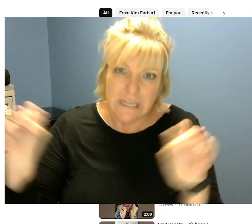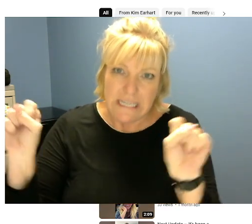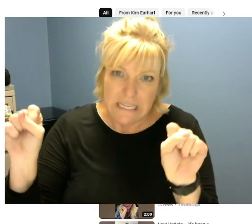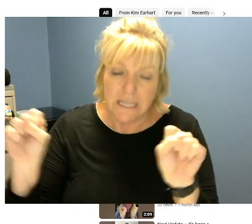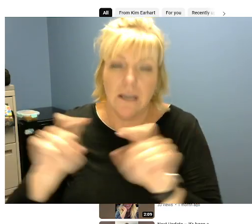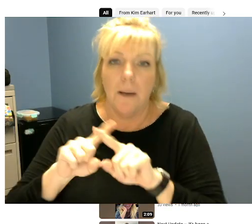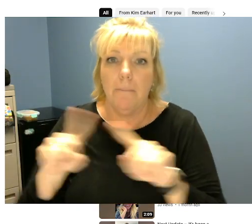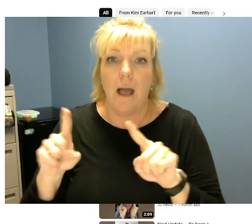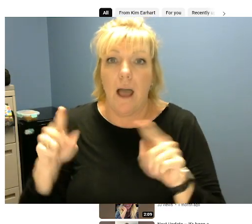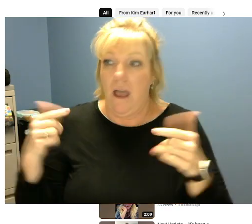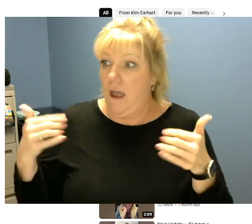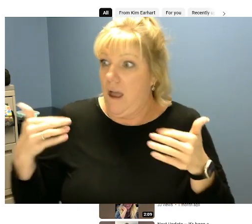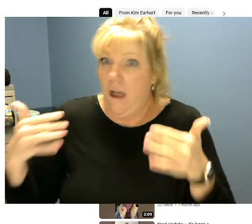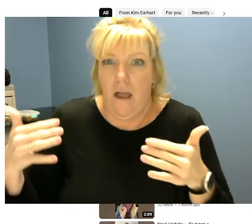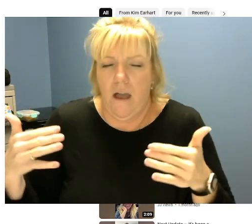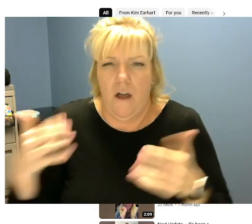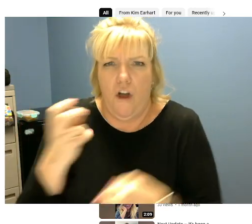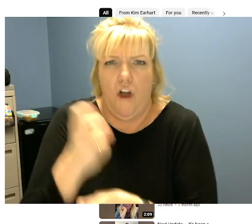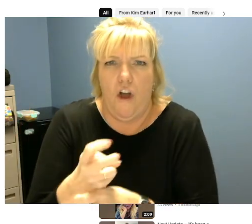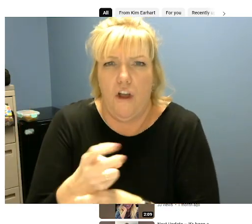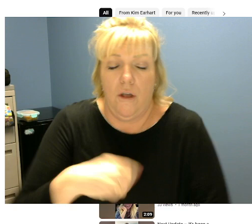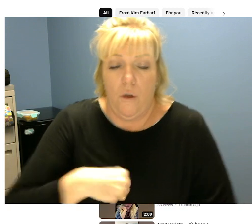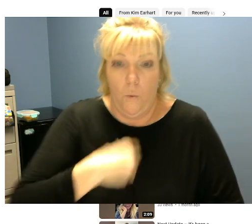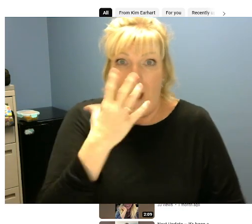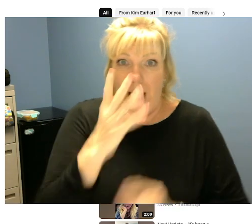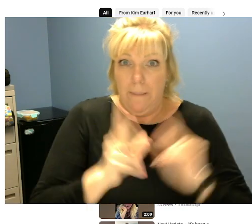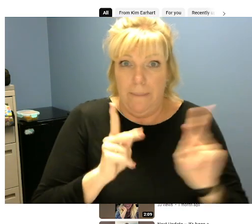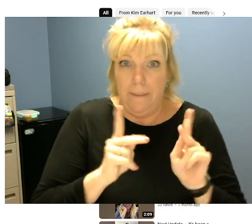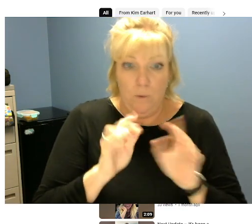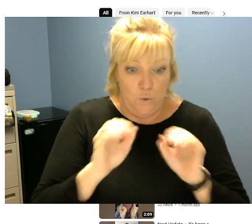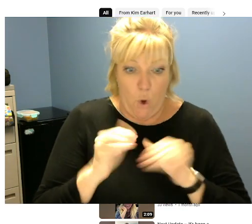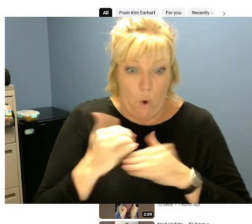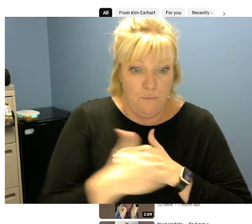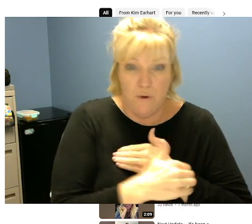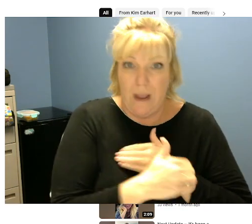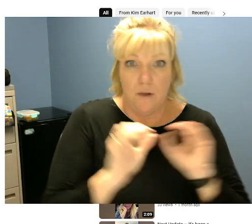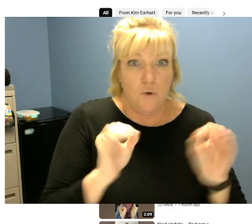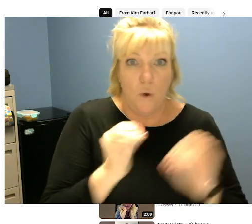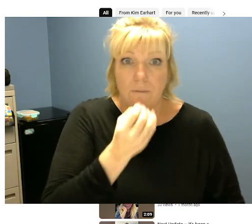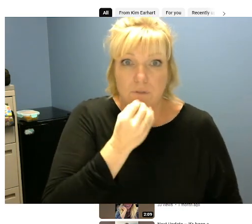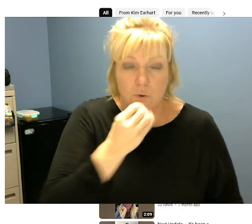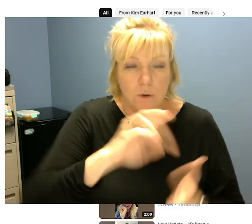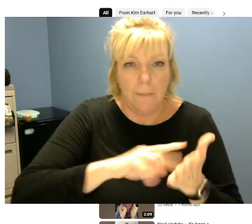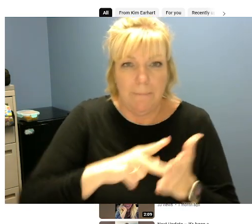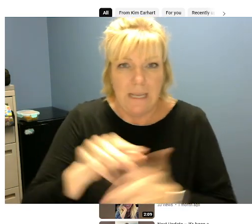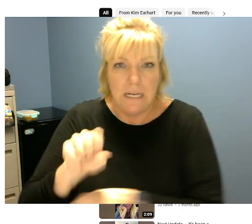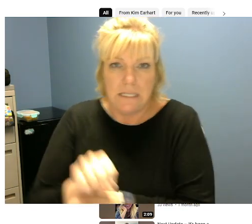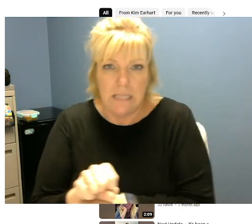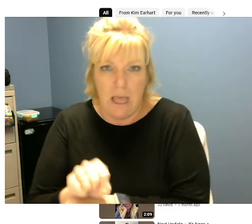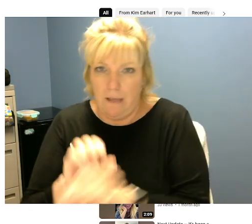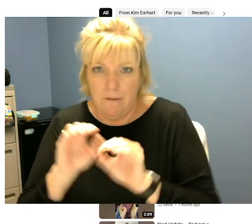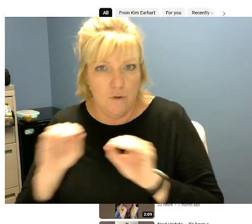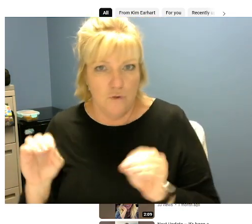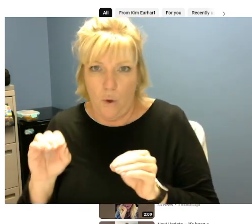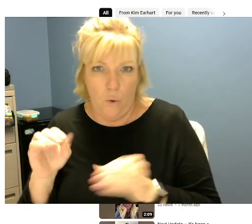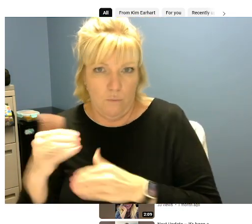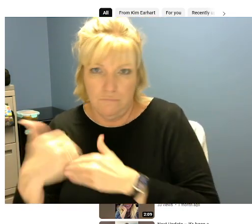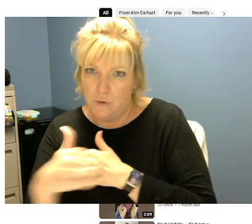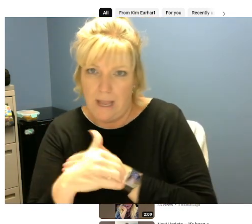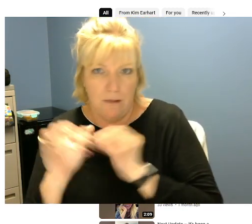hard. If white people don't have bread, their enslaved peoples aren't eating. And so that's that first point on there, is that